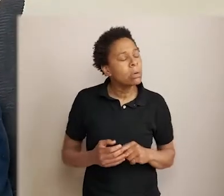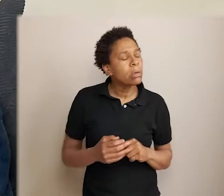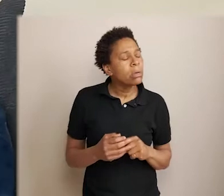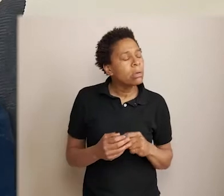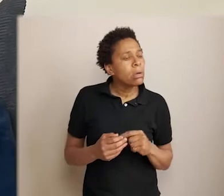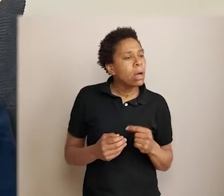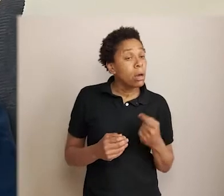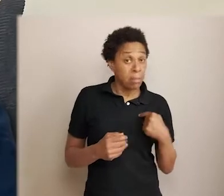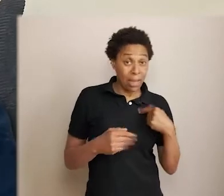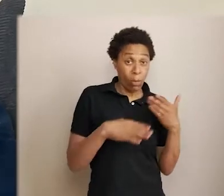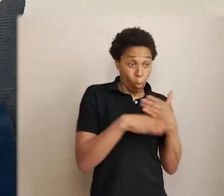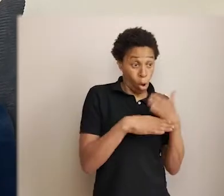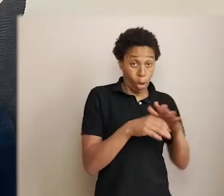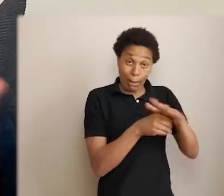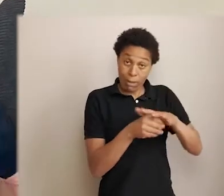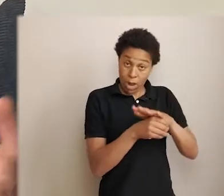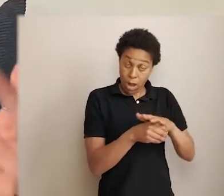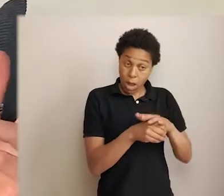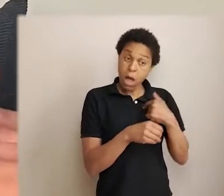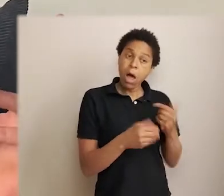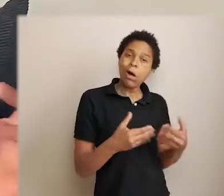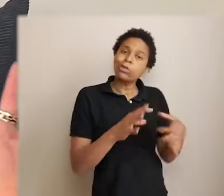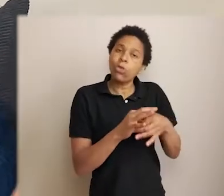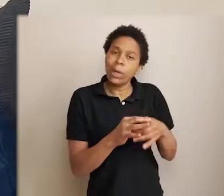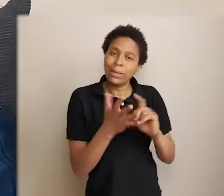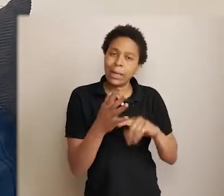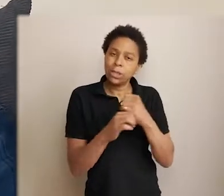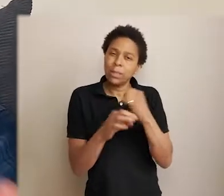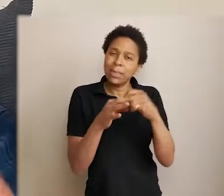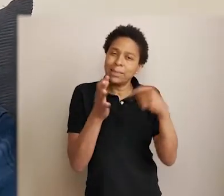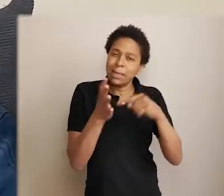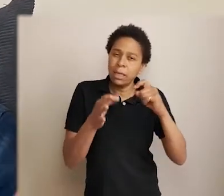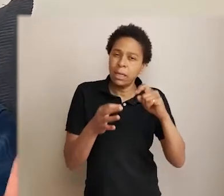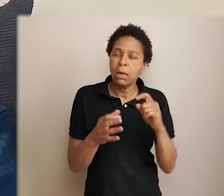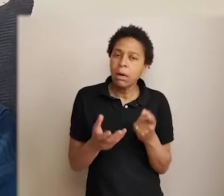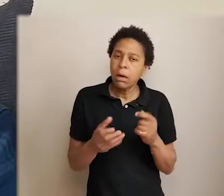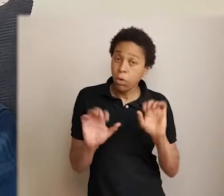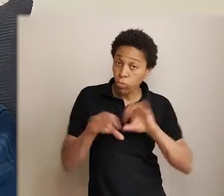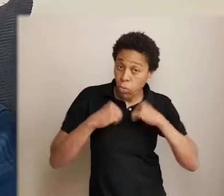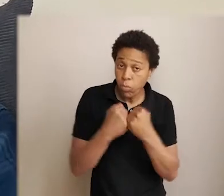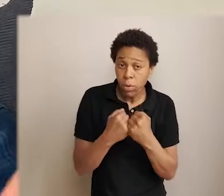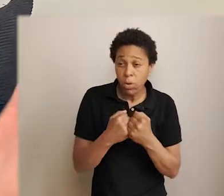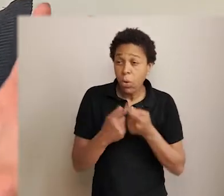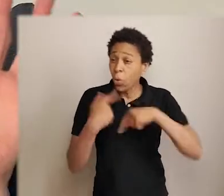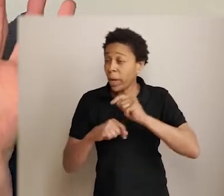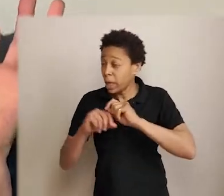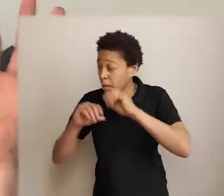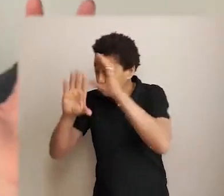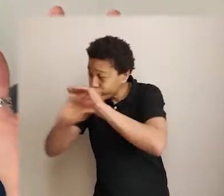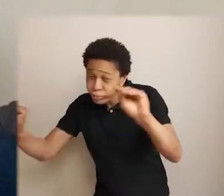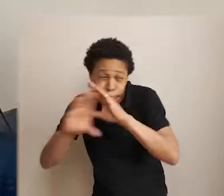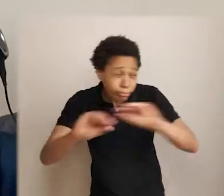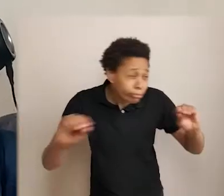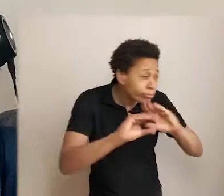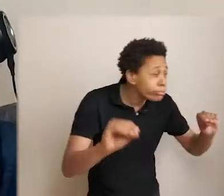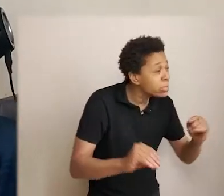groups in the voluntary sector, and at national AGMs, we'd tell our stories and stress how important it was for LGBT staff